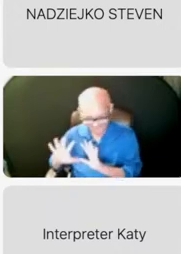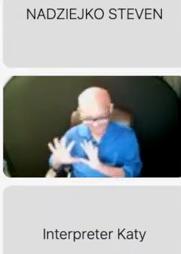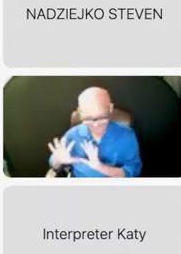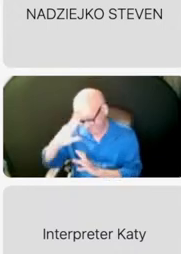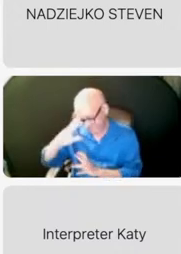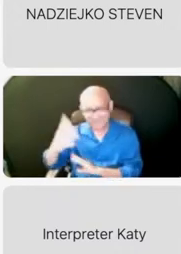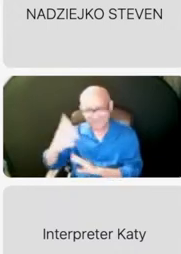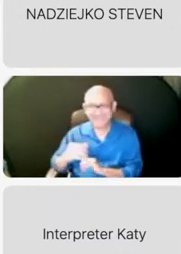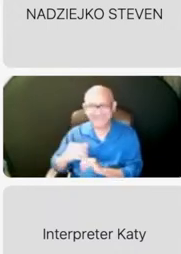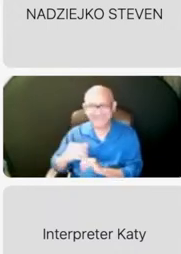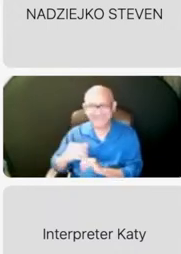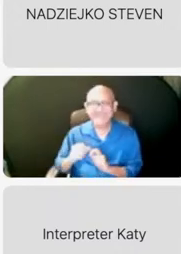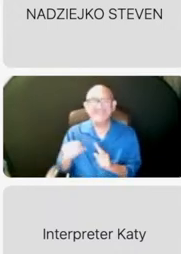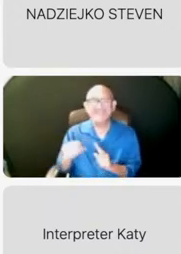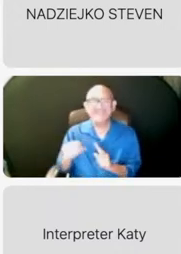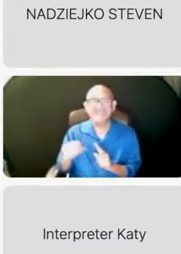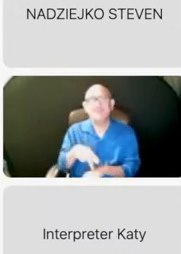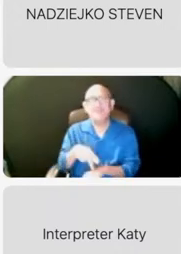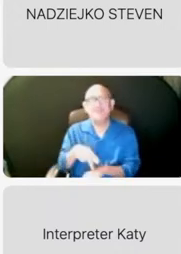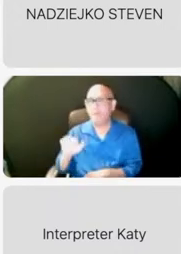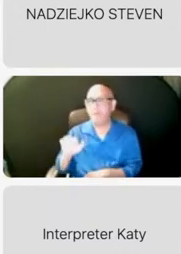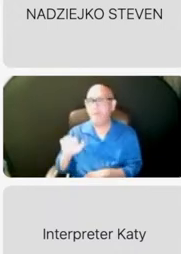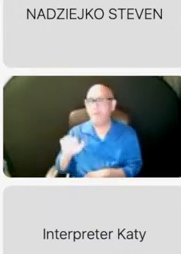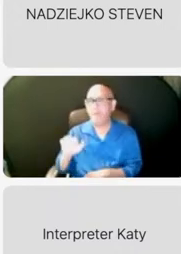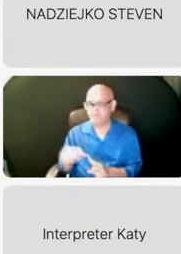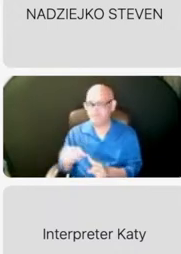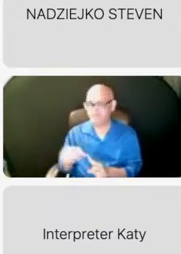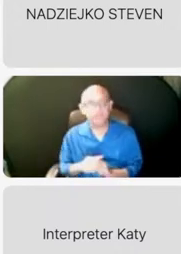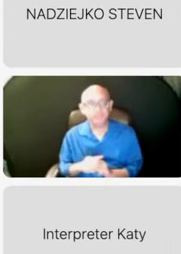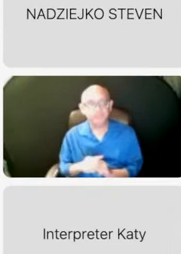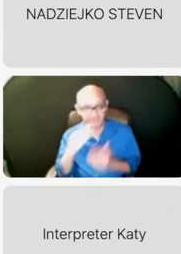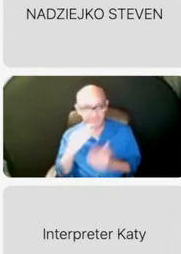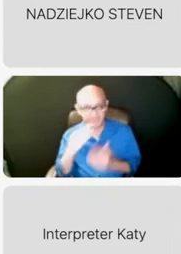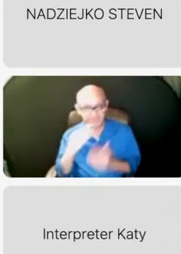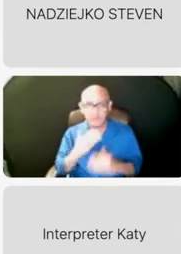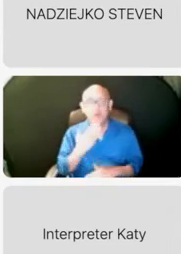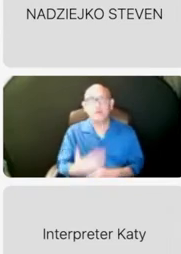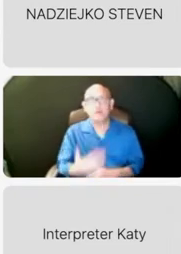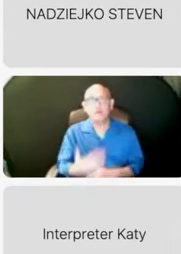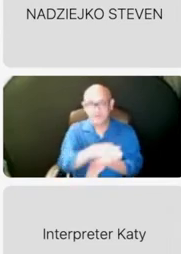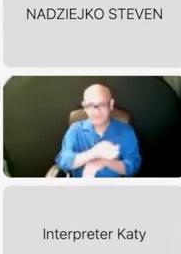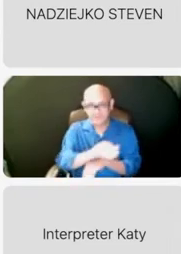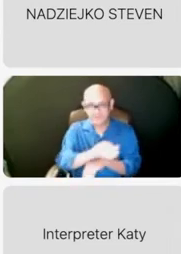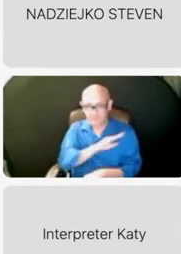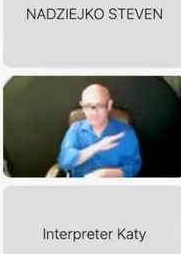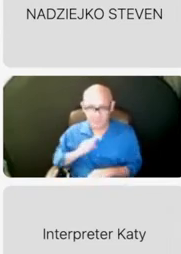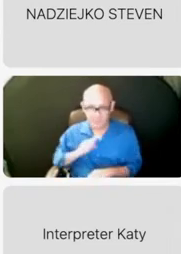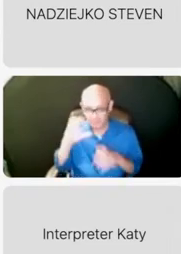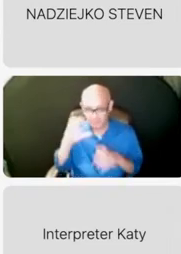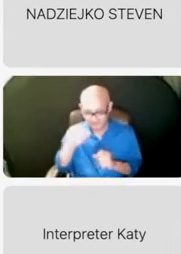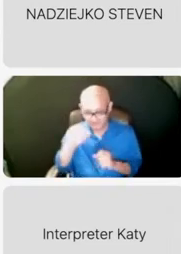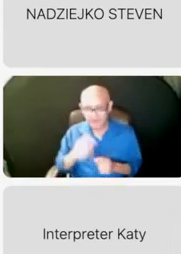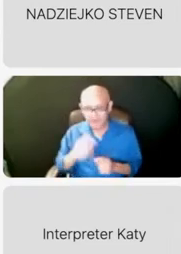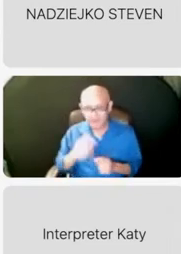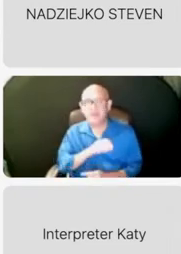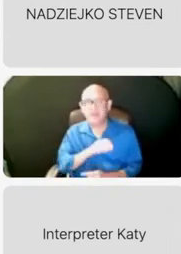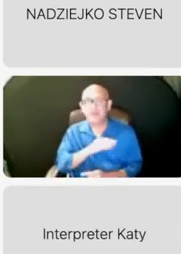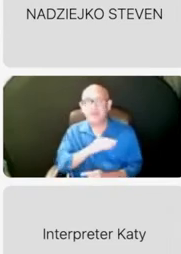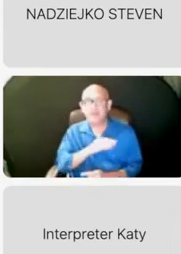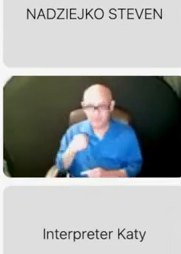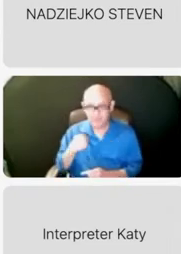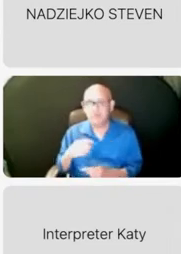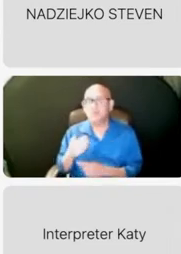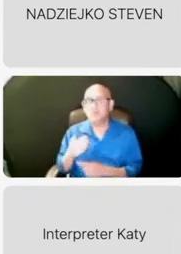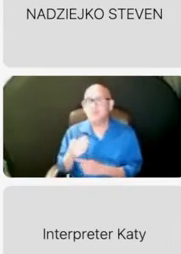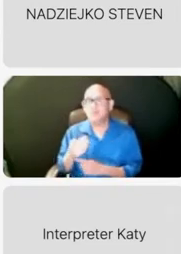principal roman thank you good evening board president flores members of the board superintendent dr miranda and members of the